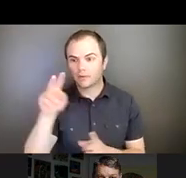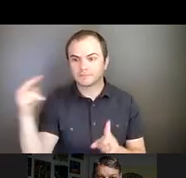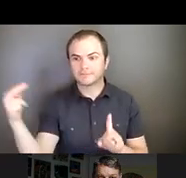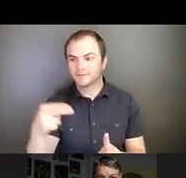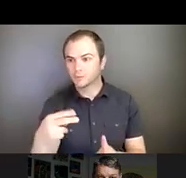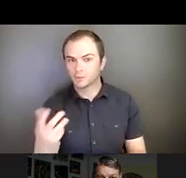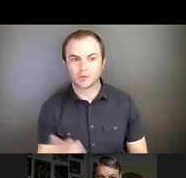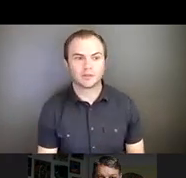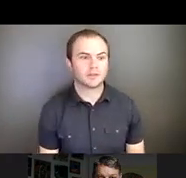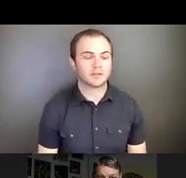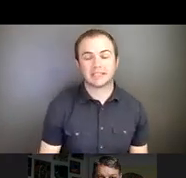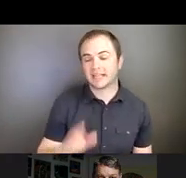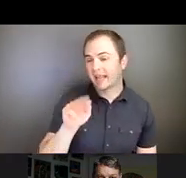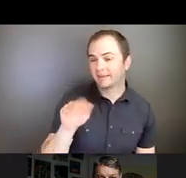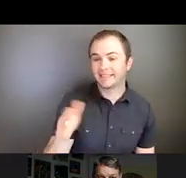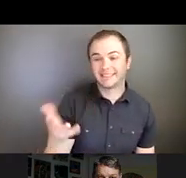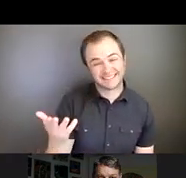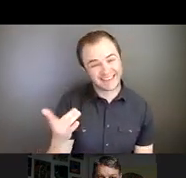That's a good question.